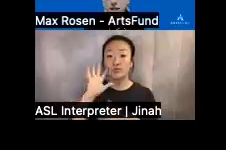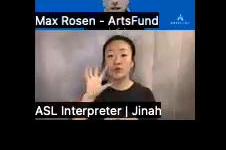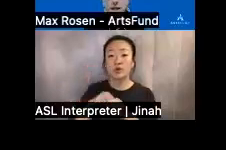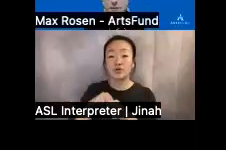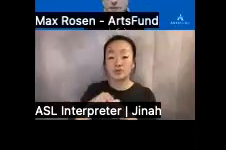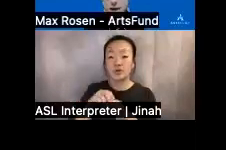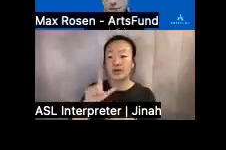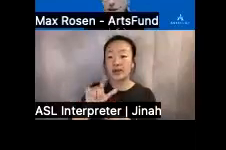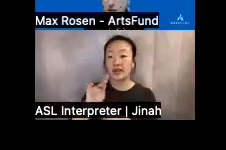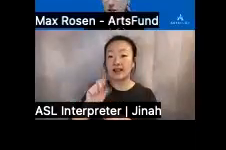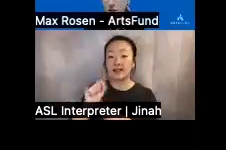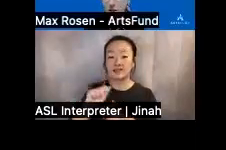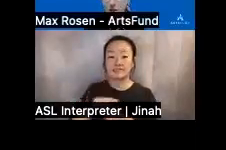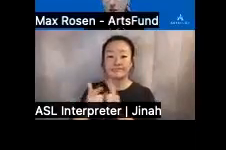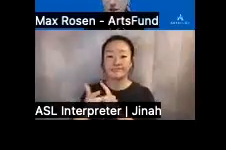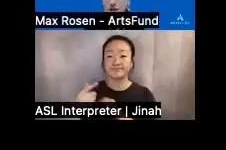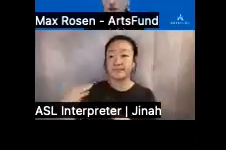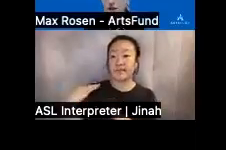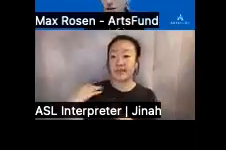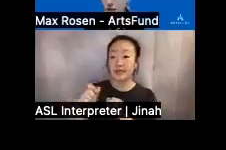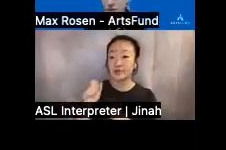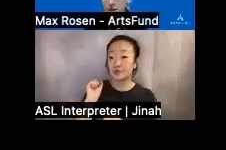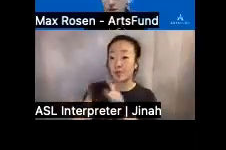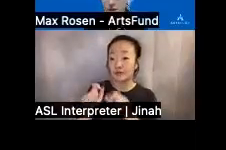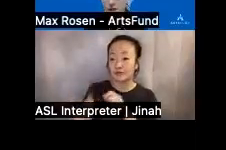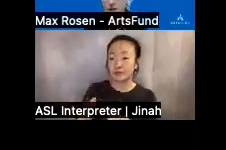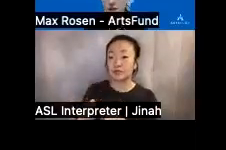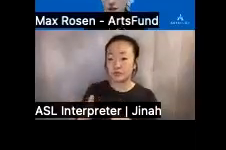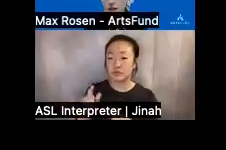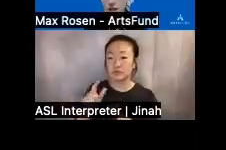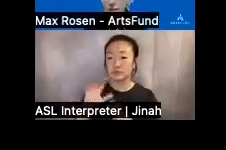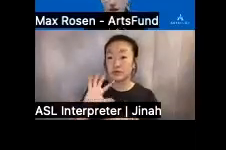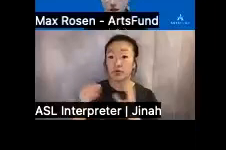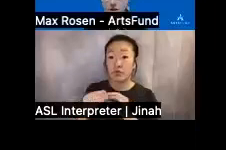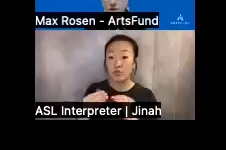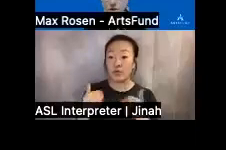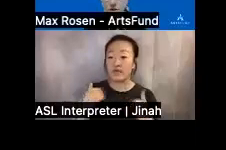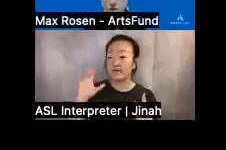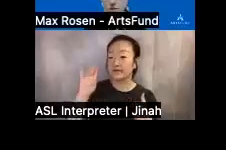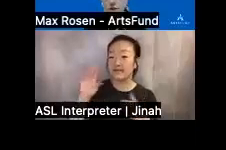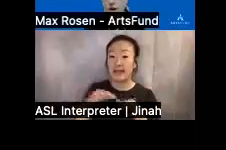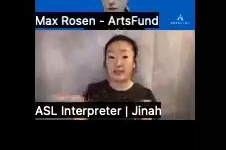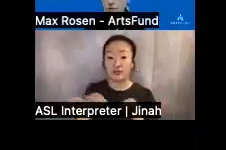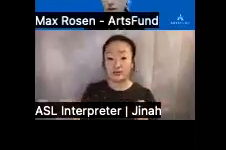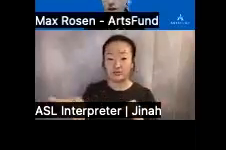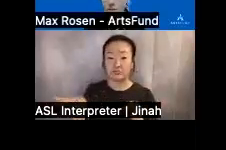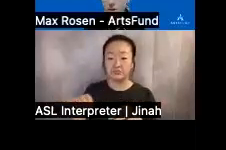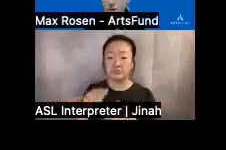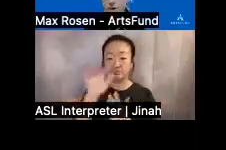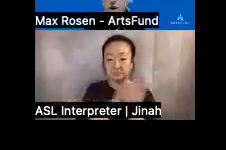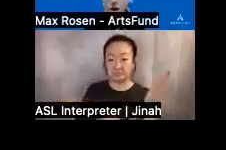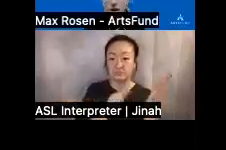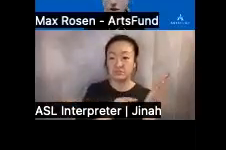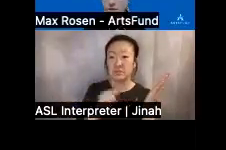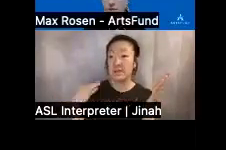translated application questions in 7 languages. These application questions will also be